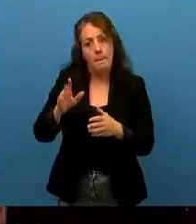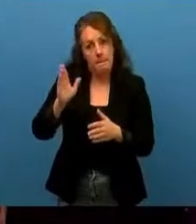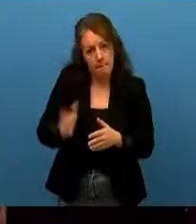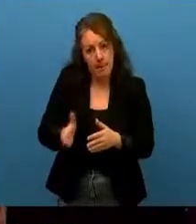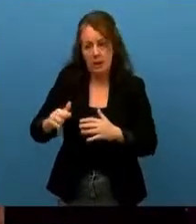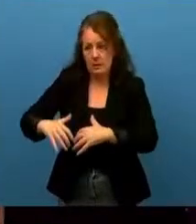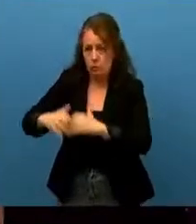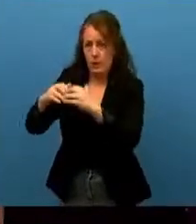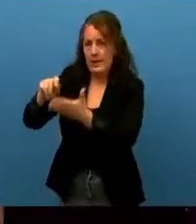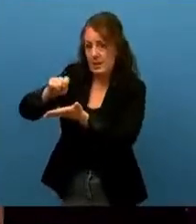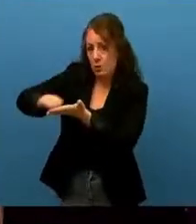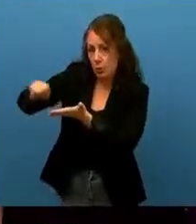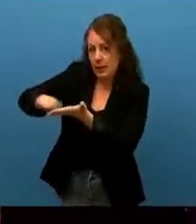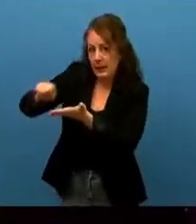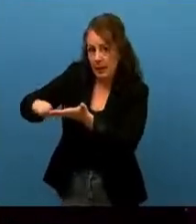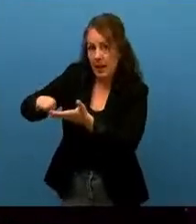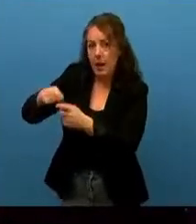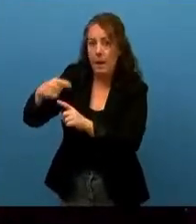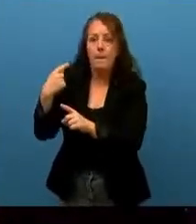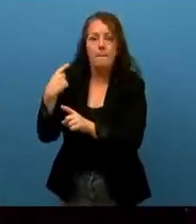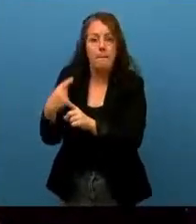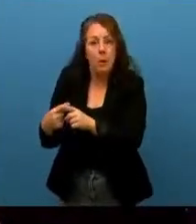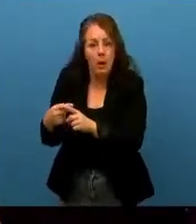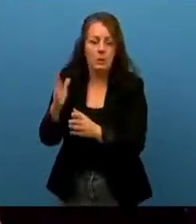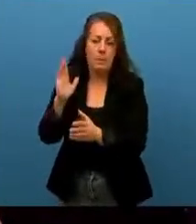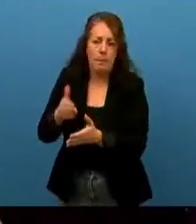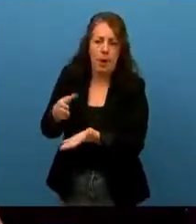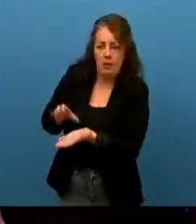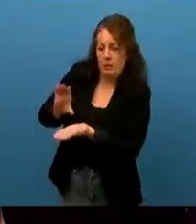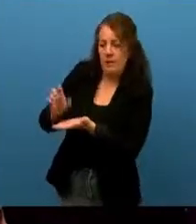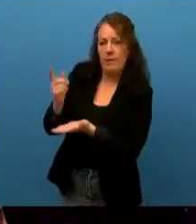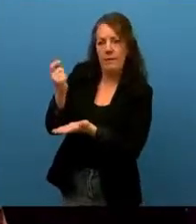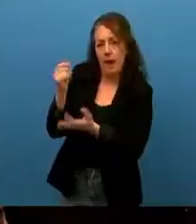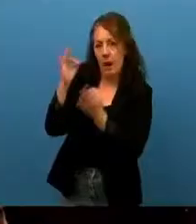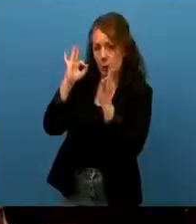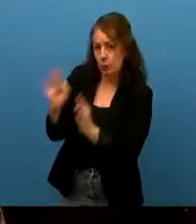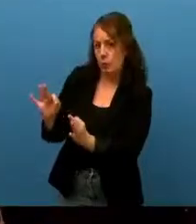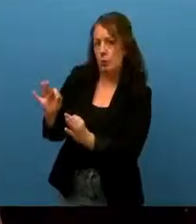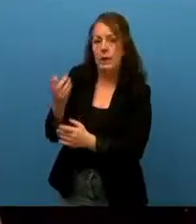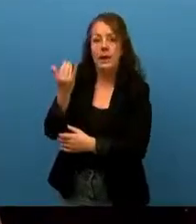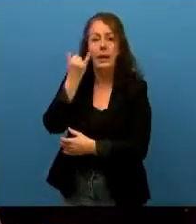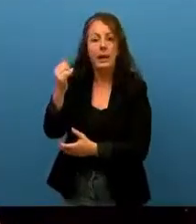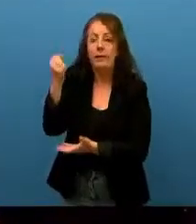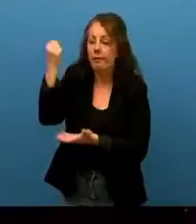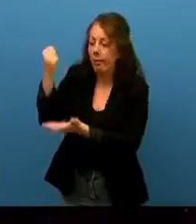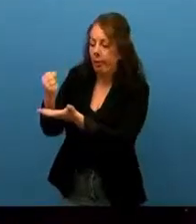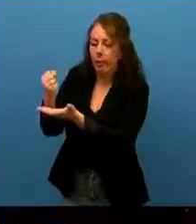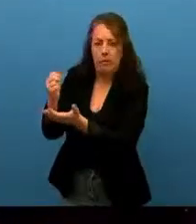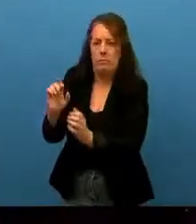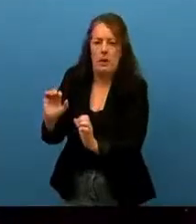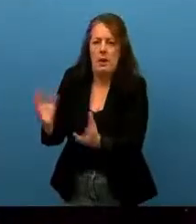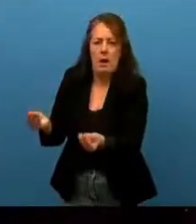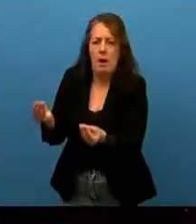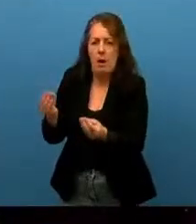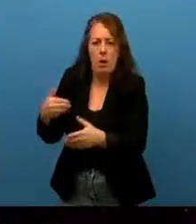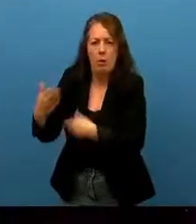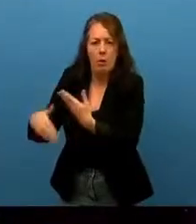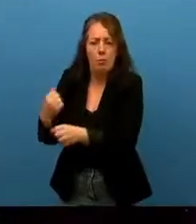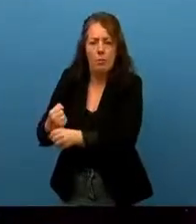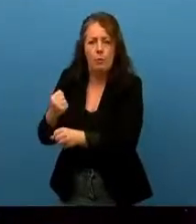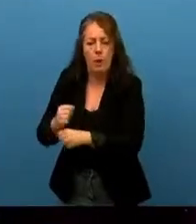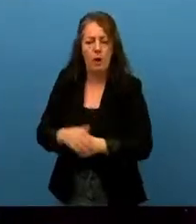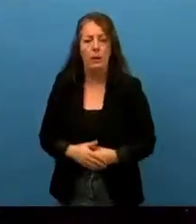adequately. Most states and Indigenous participants agreed that the expert mechanism could act as an interim